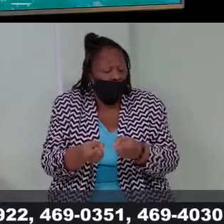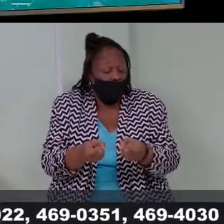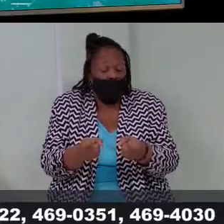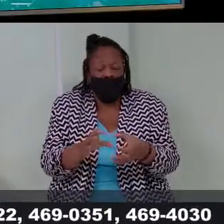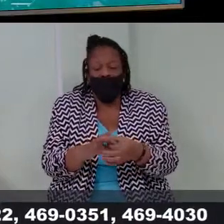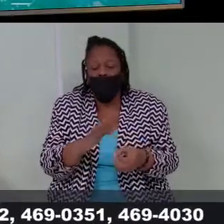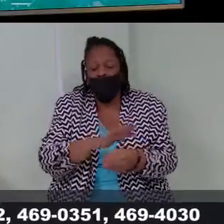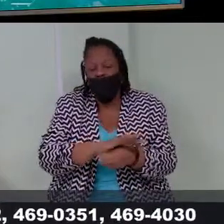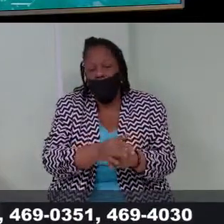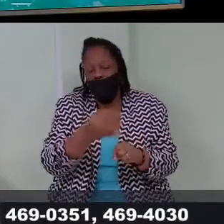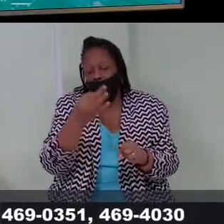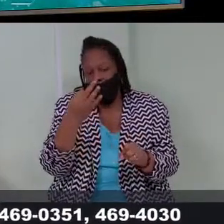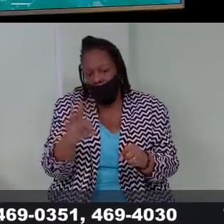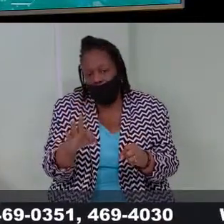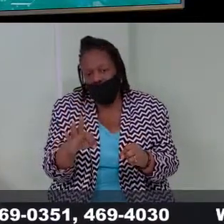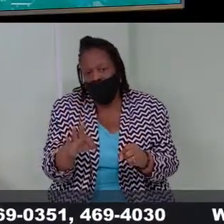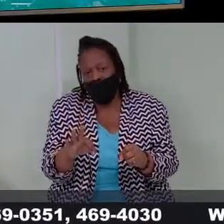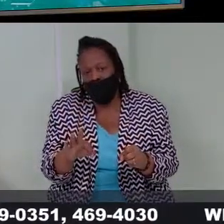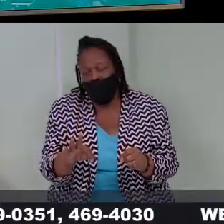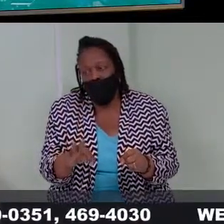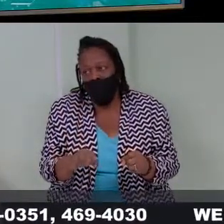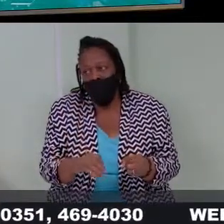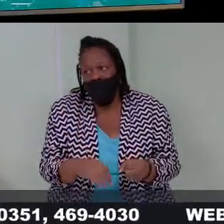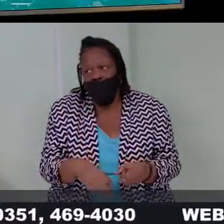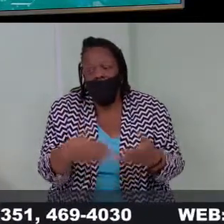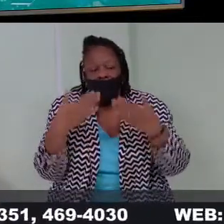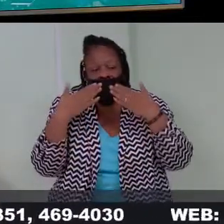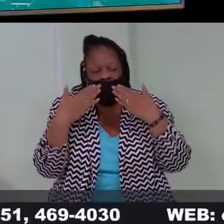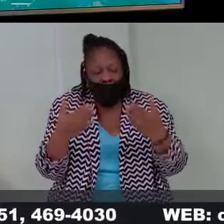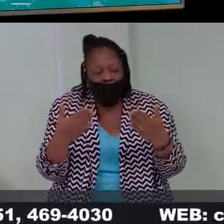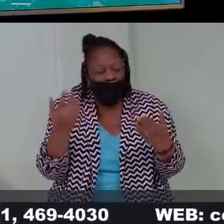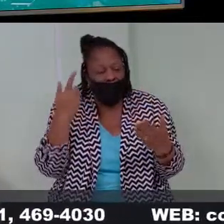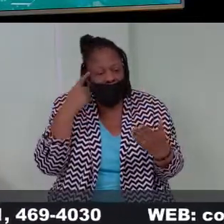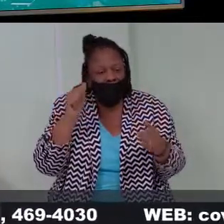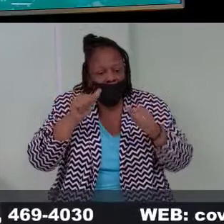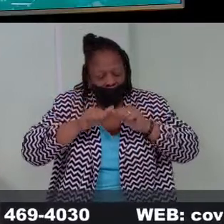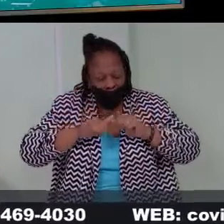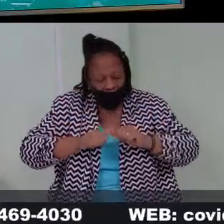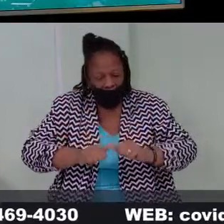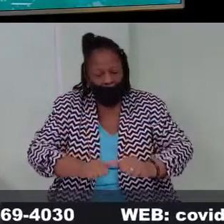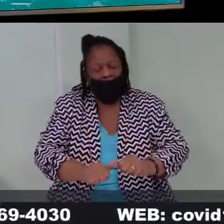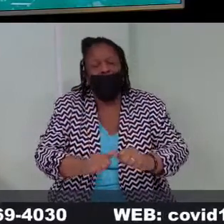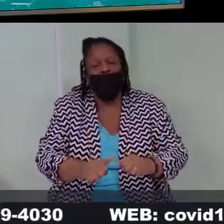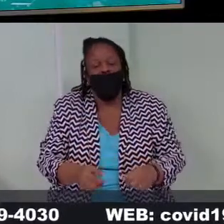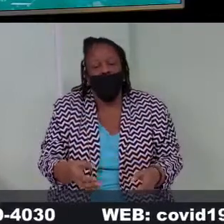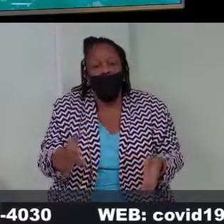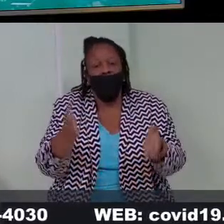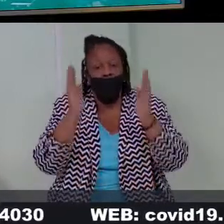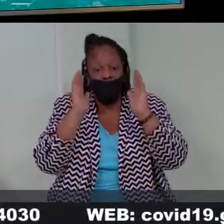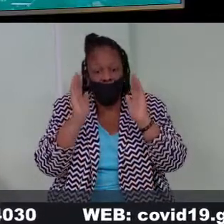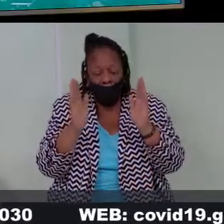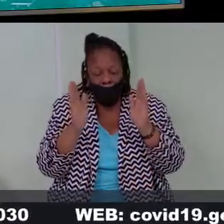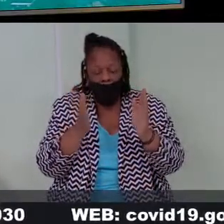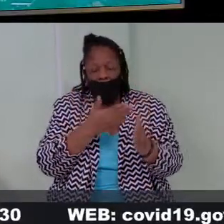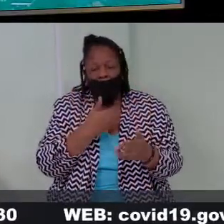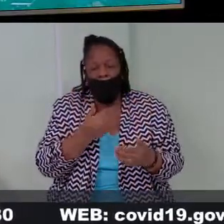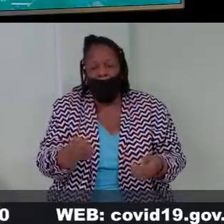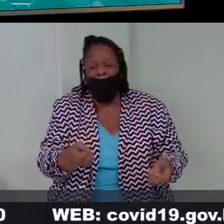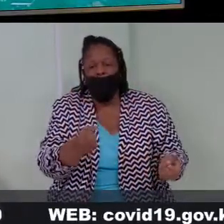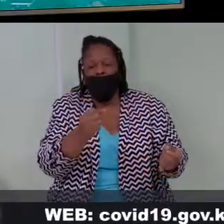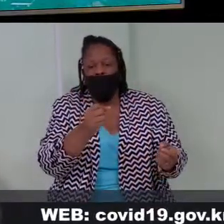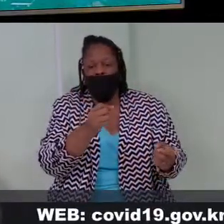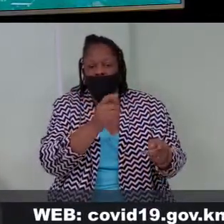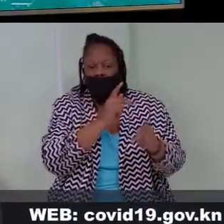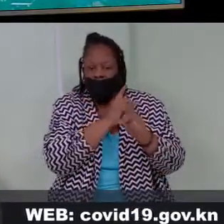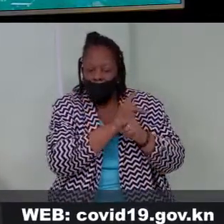of the COVID-19 pandemic. We thank you very much for continuing to adhere to all the safety and